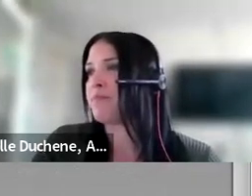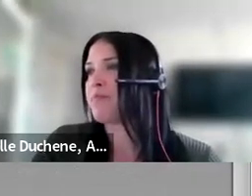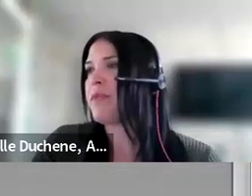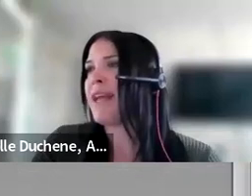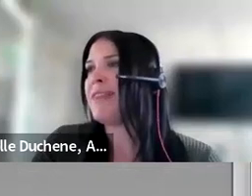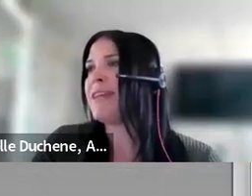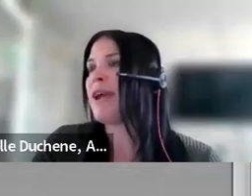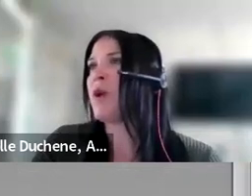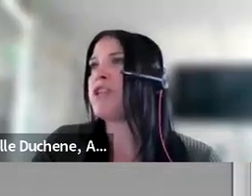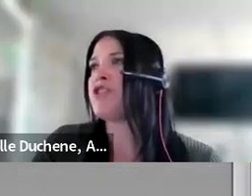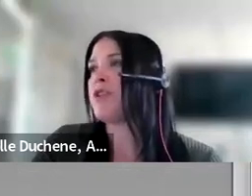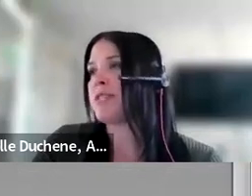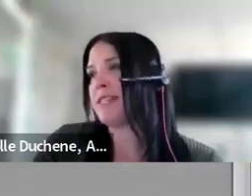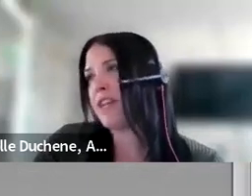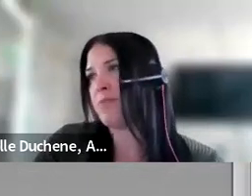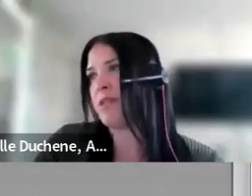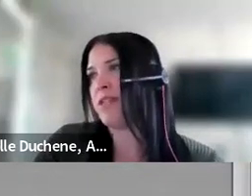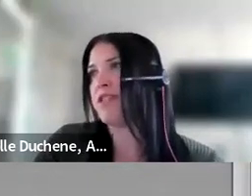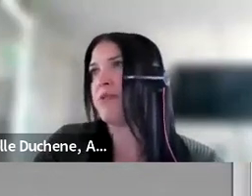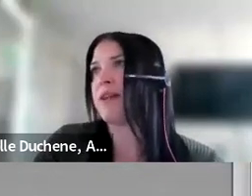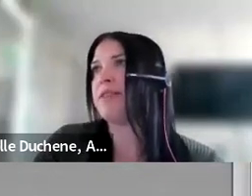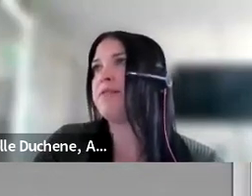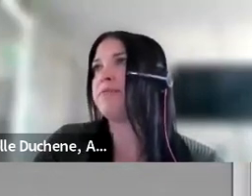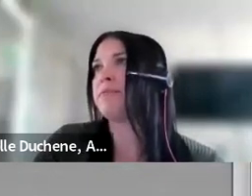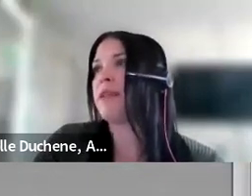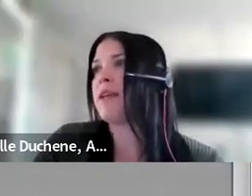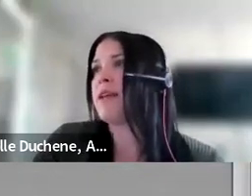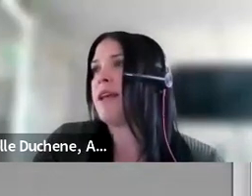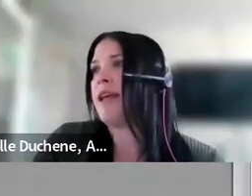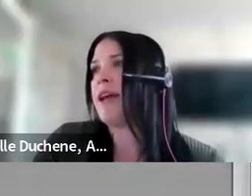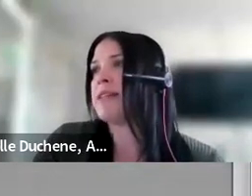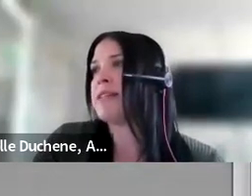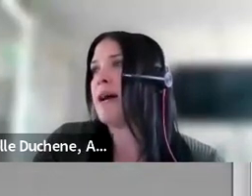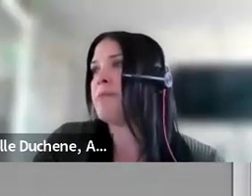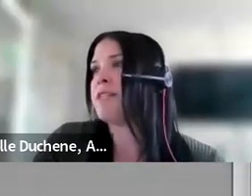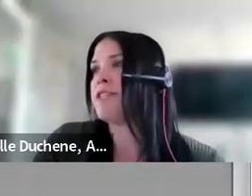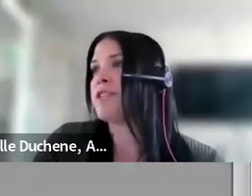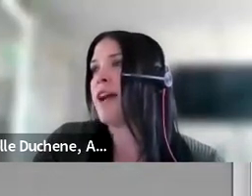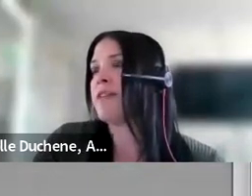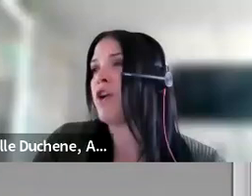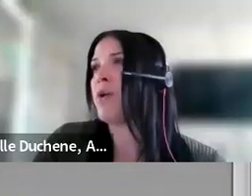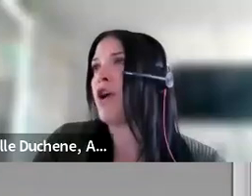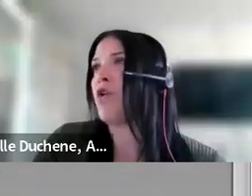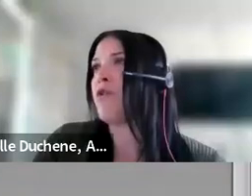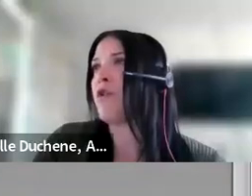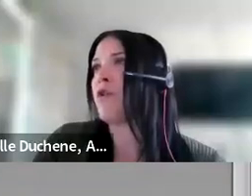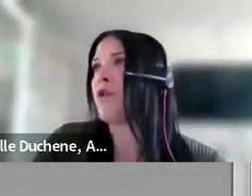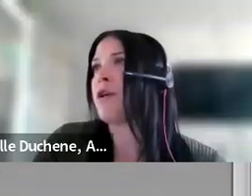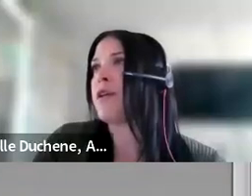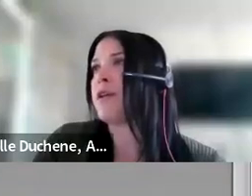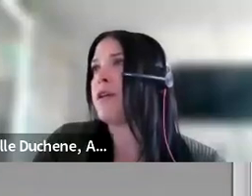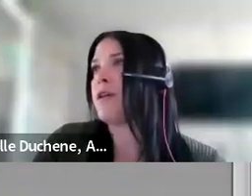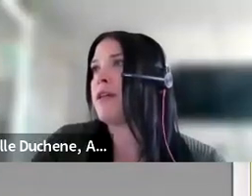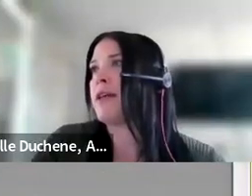And then there's an attachment to this directive. And this is kind of going